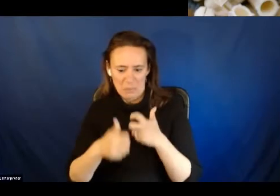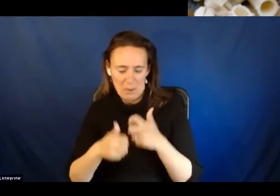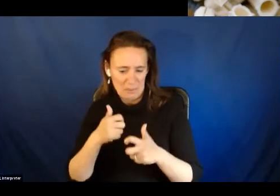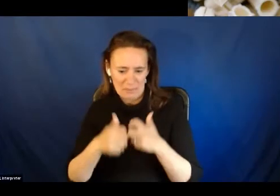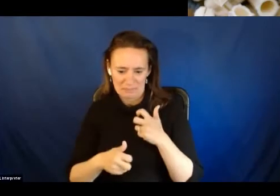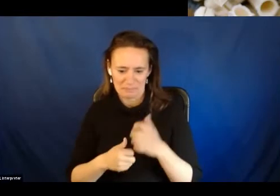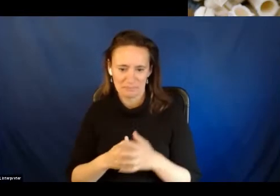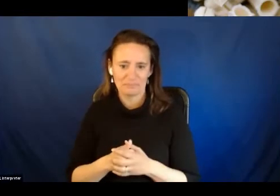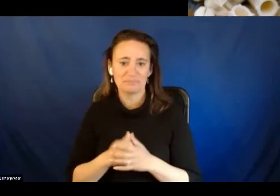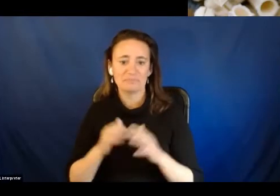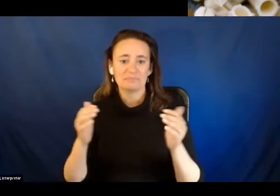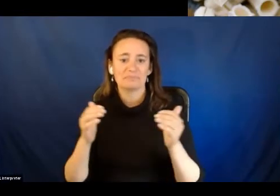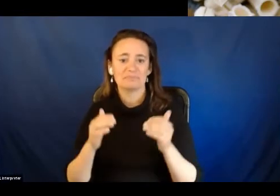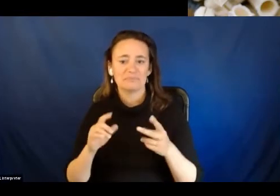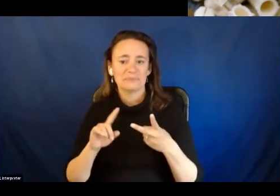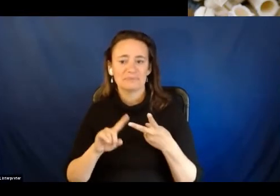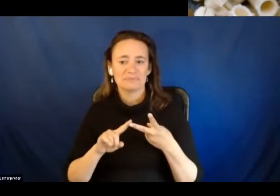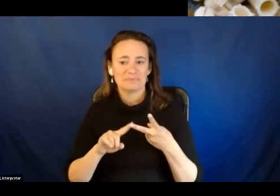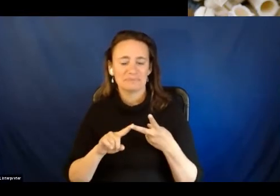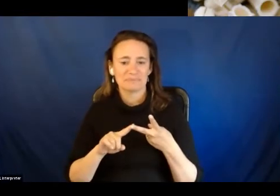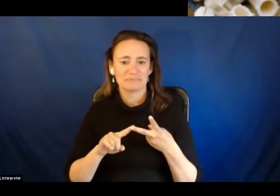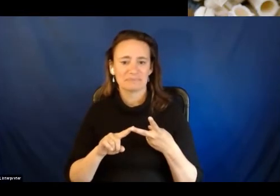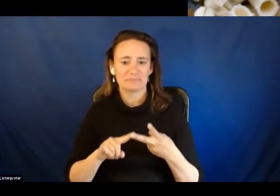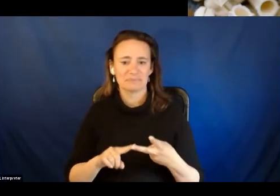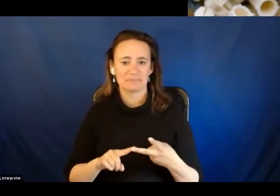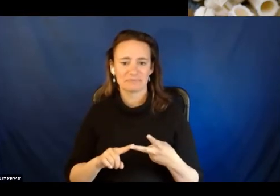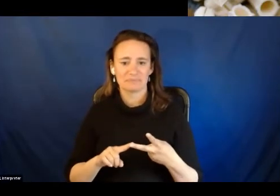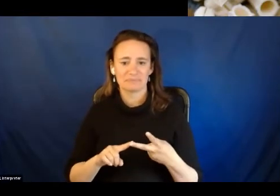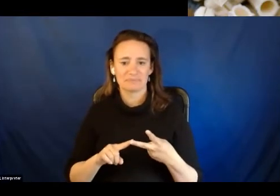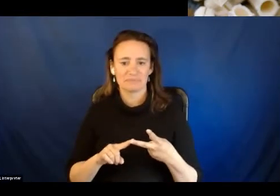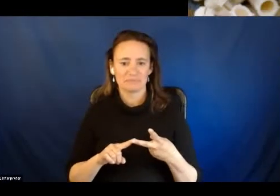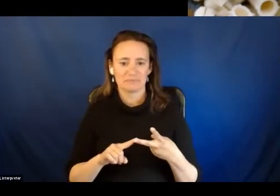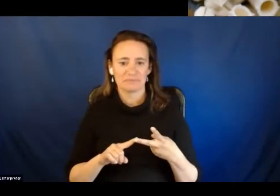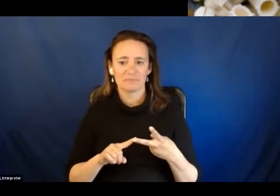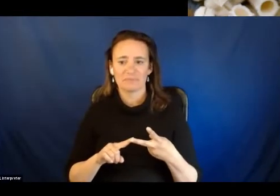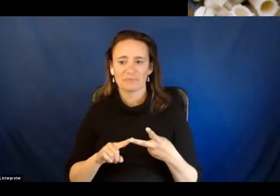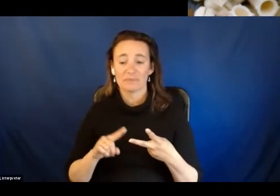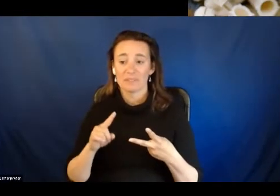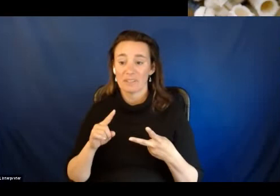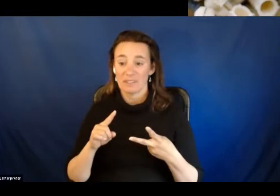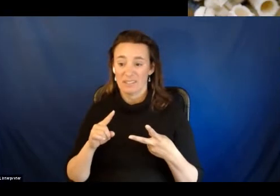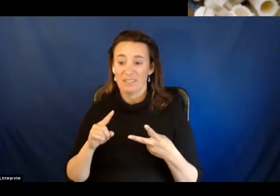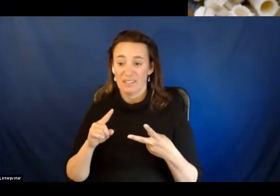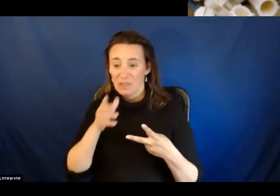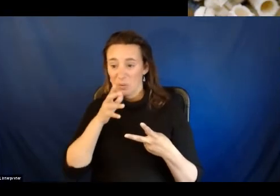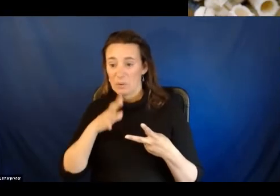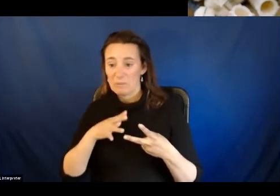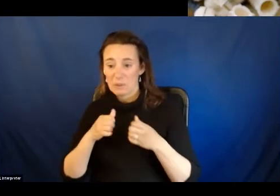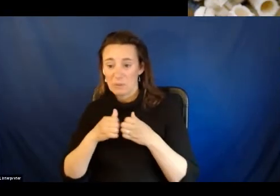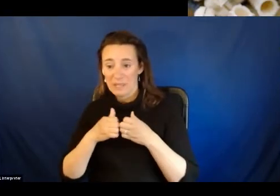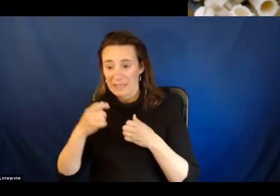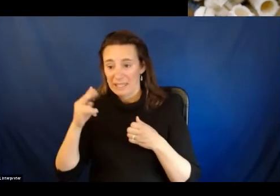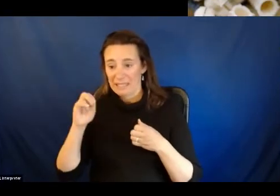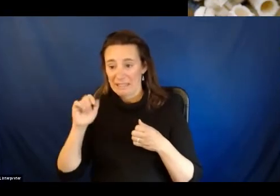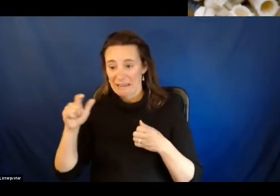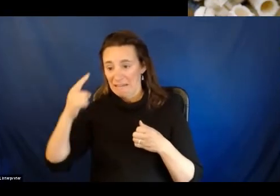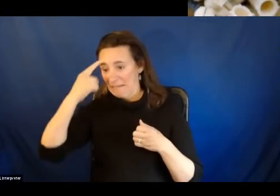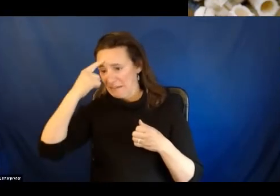Second question, what did the person with the nail in their head think was the problem?